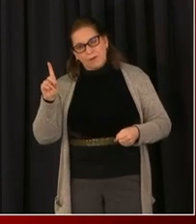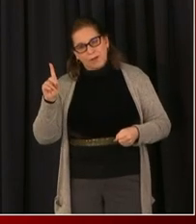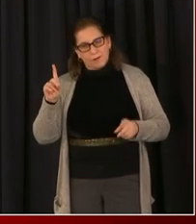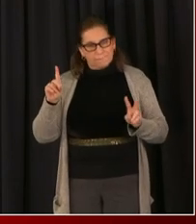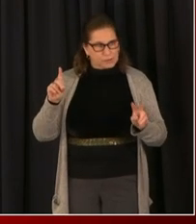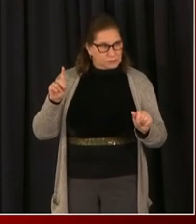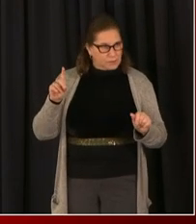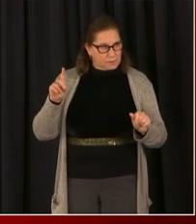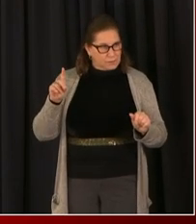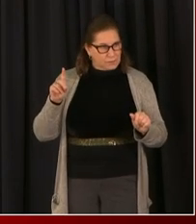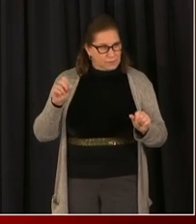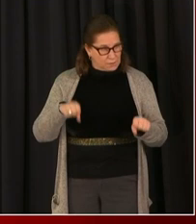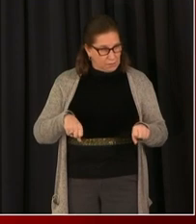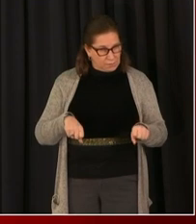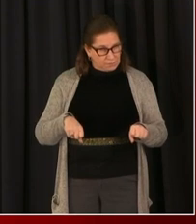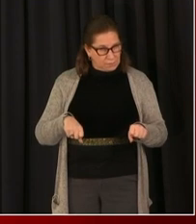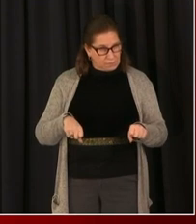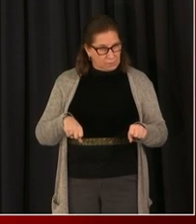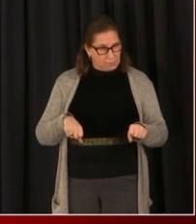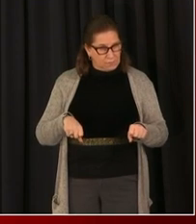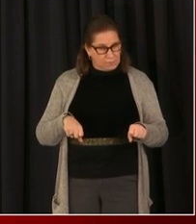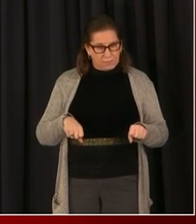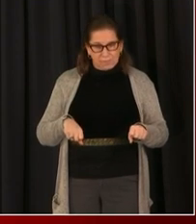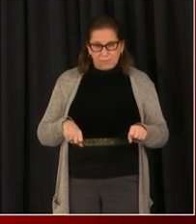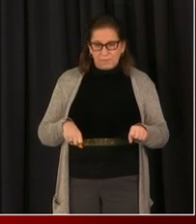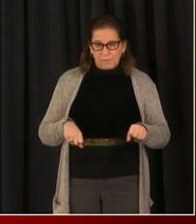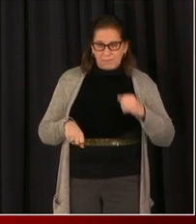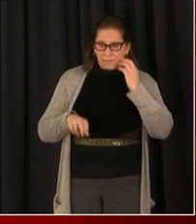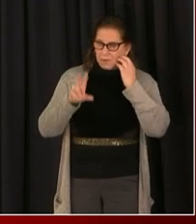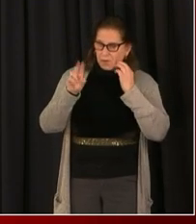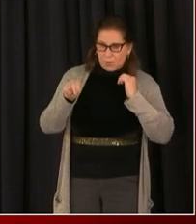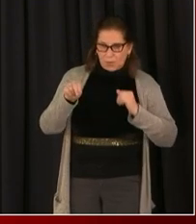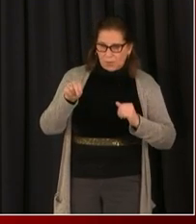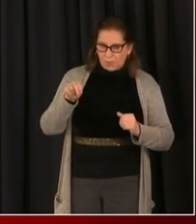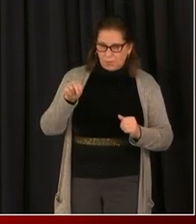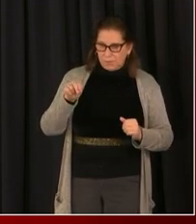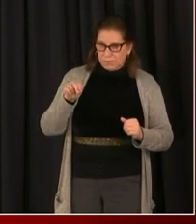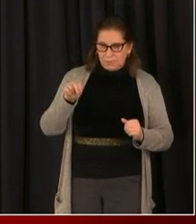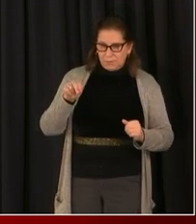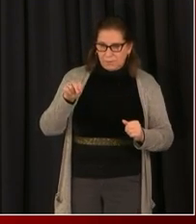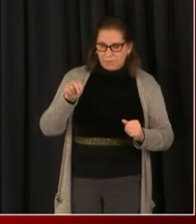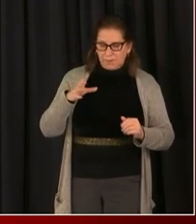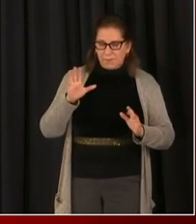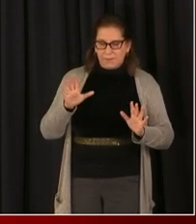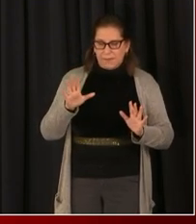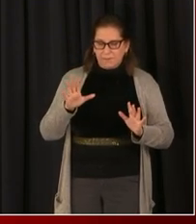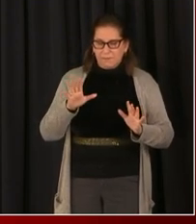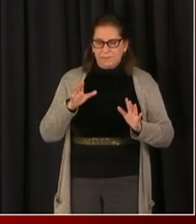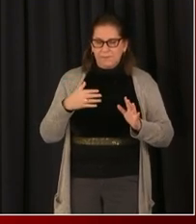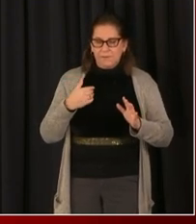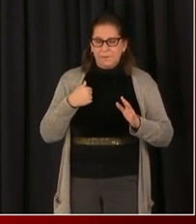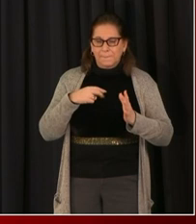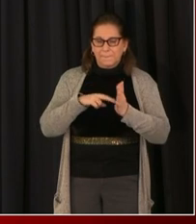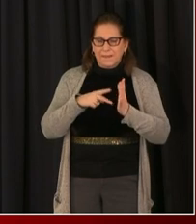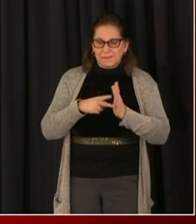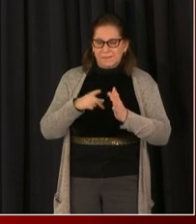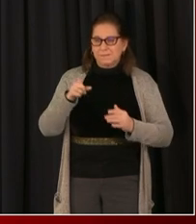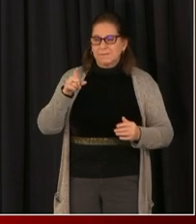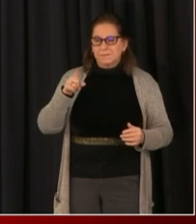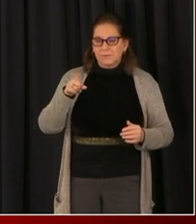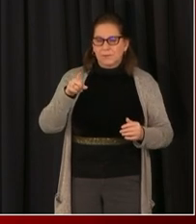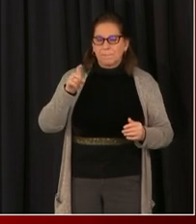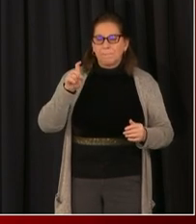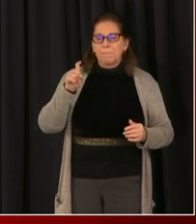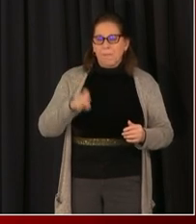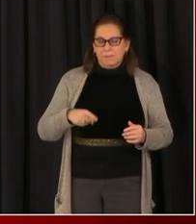in the District of Columbia, which means they have to also work in the District of Columbia. Okay, and my last just clarification on this. So if they have applied by